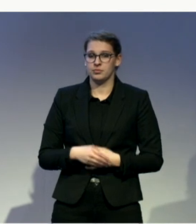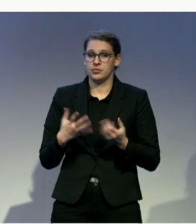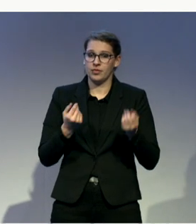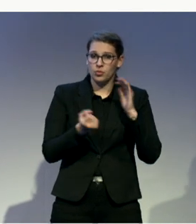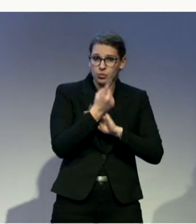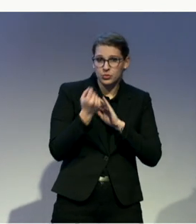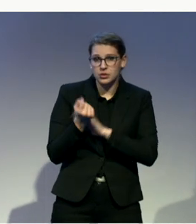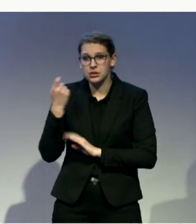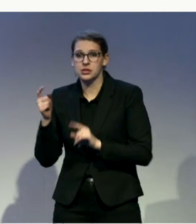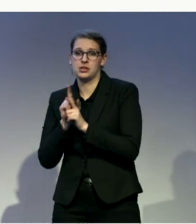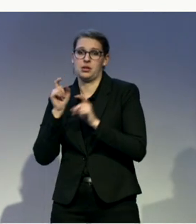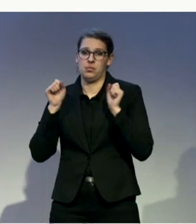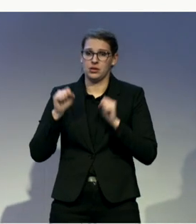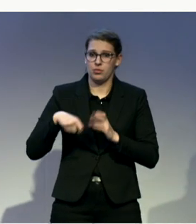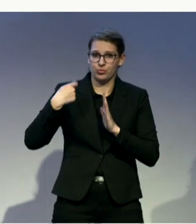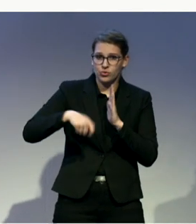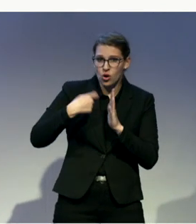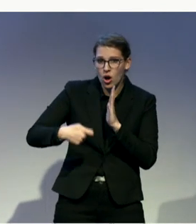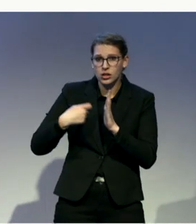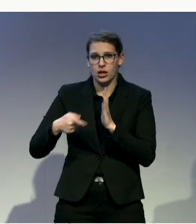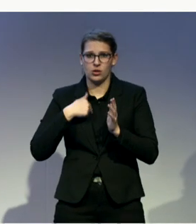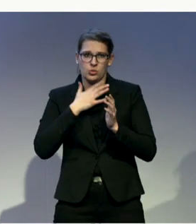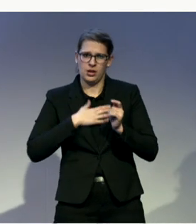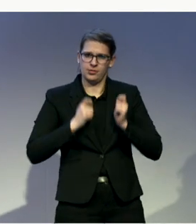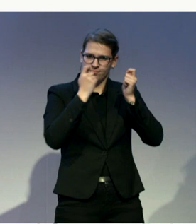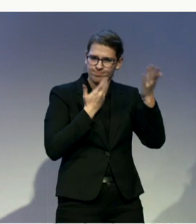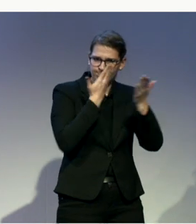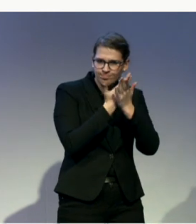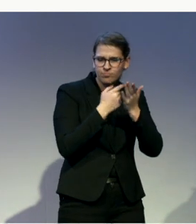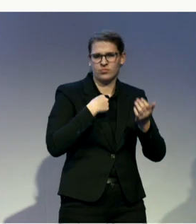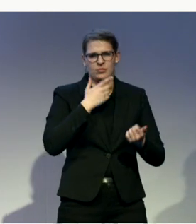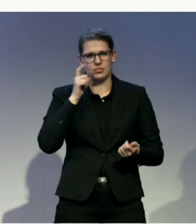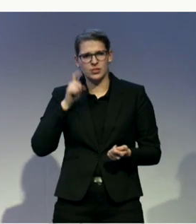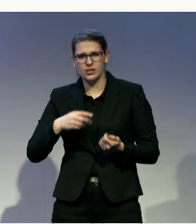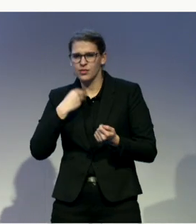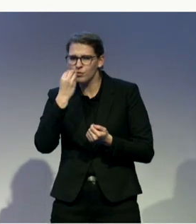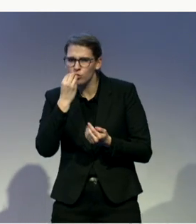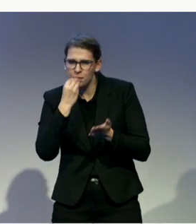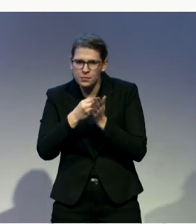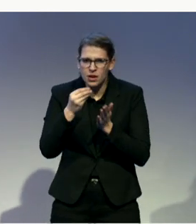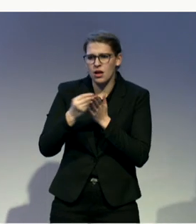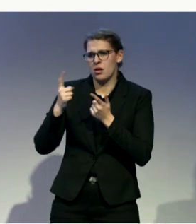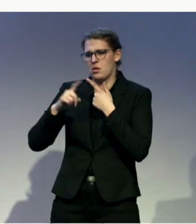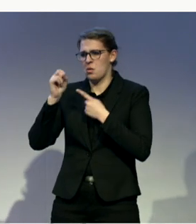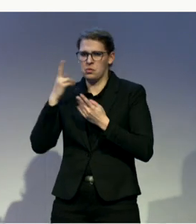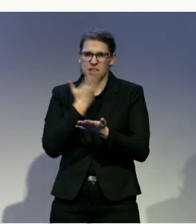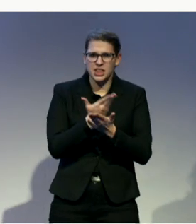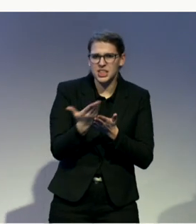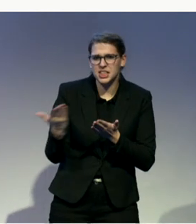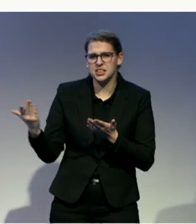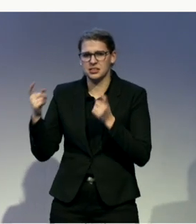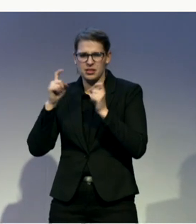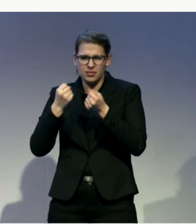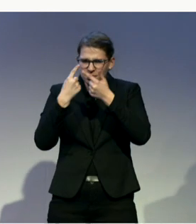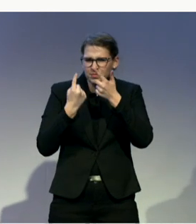food, utilities, rents, all that should be the expenses covered by